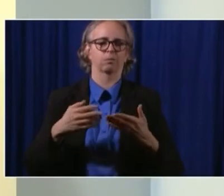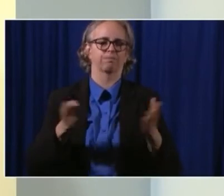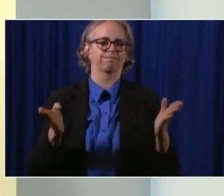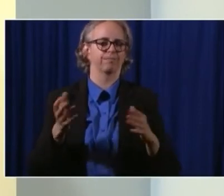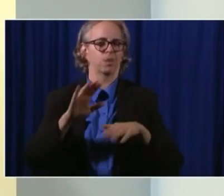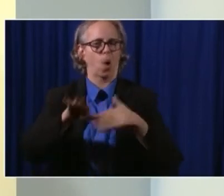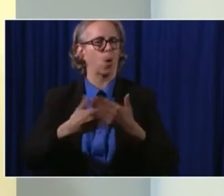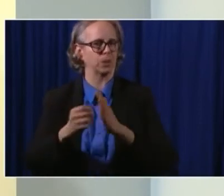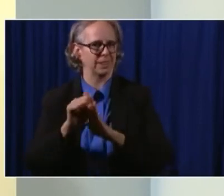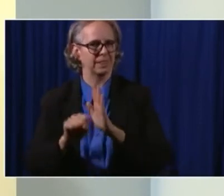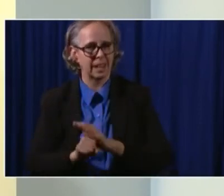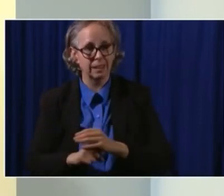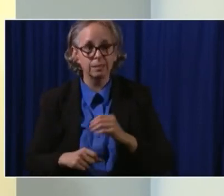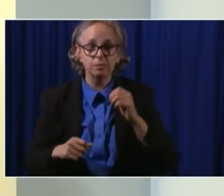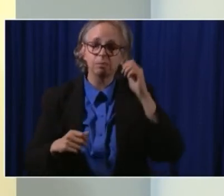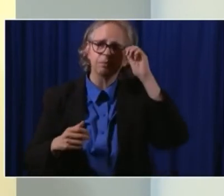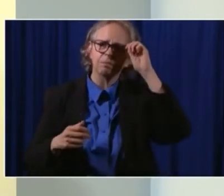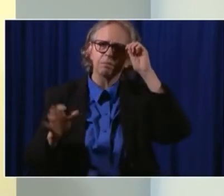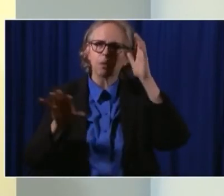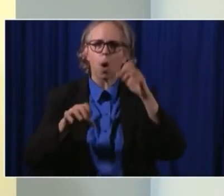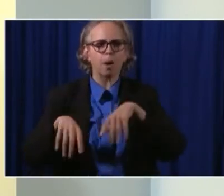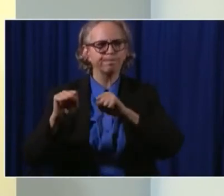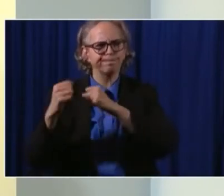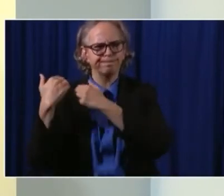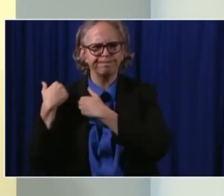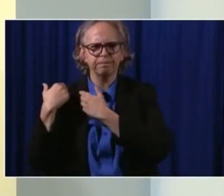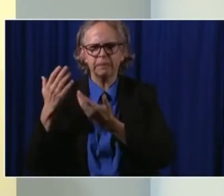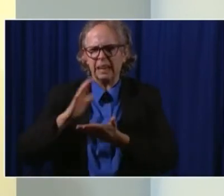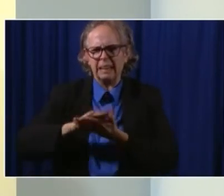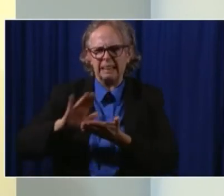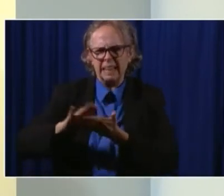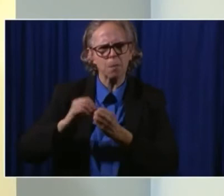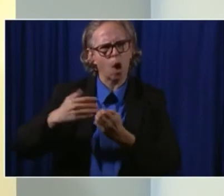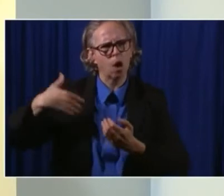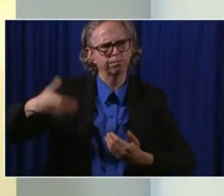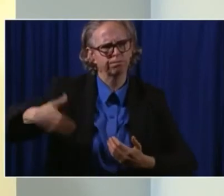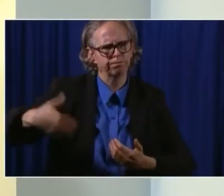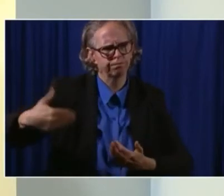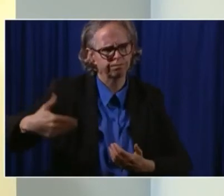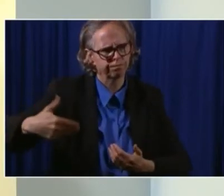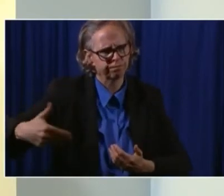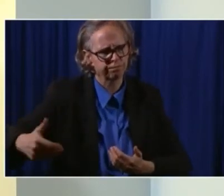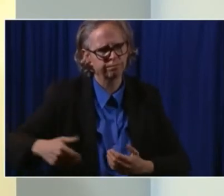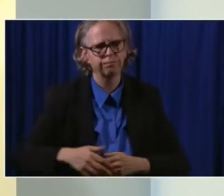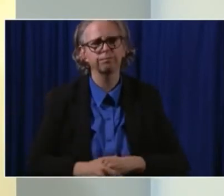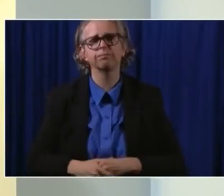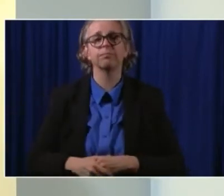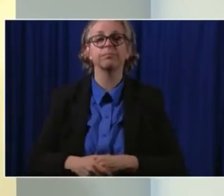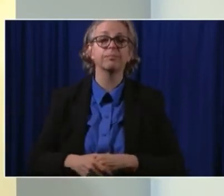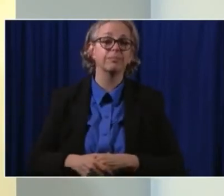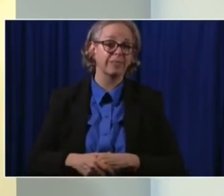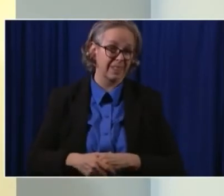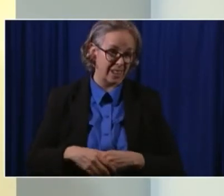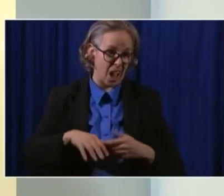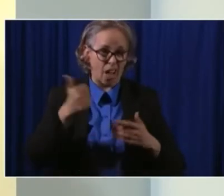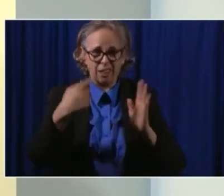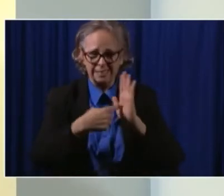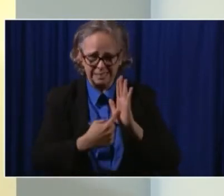the frequency of cleaning these manufacturing environments and office environments, and they are making, they've made available cleaning